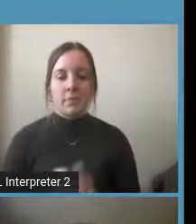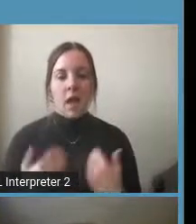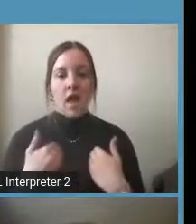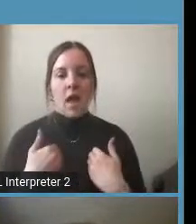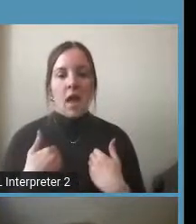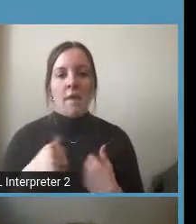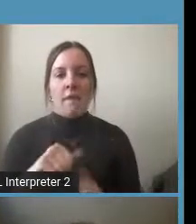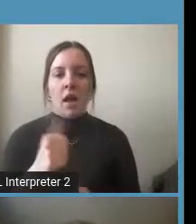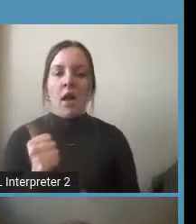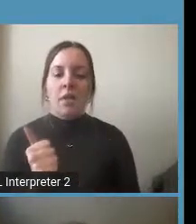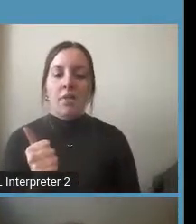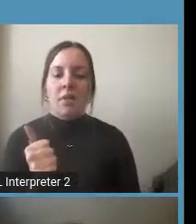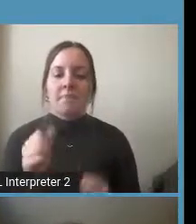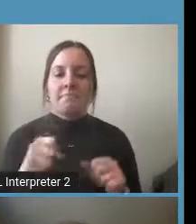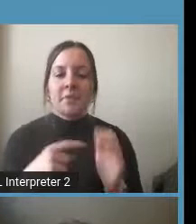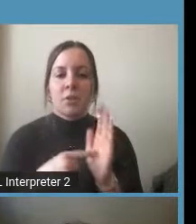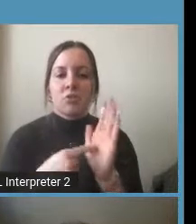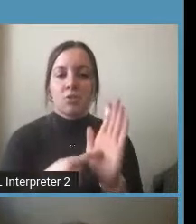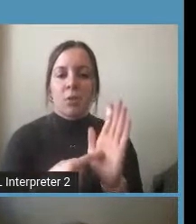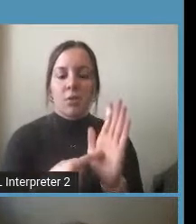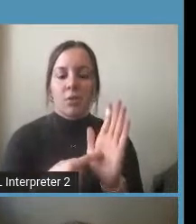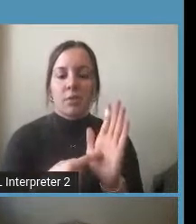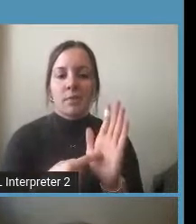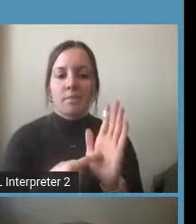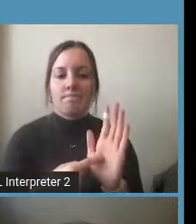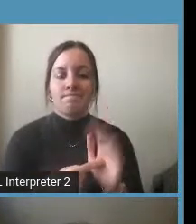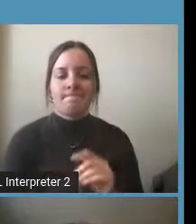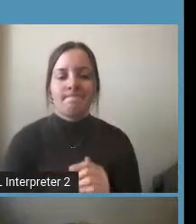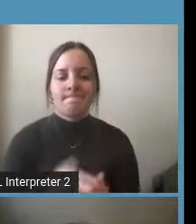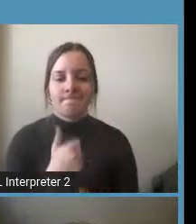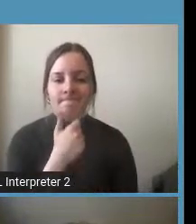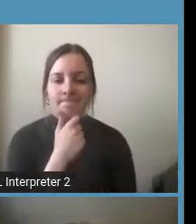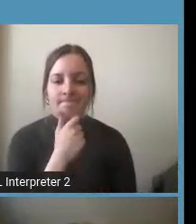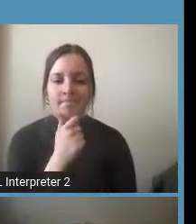Let's see. No, I'm going to stick to this one.